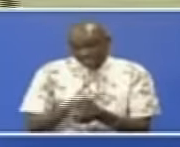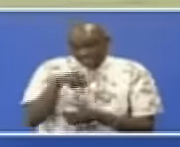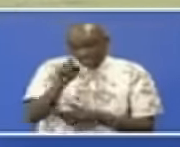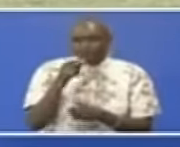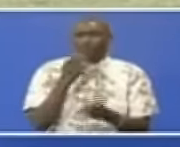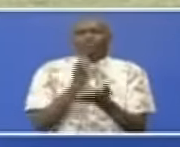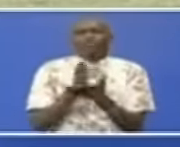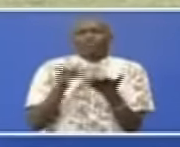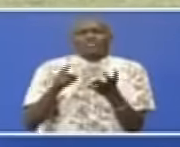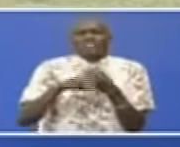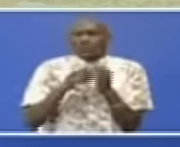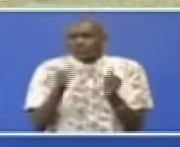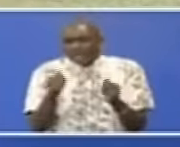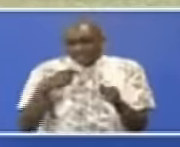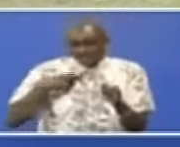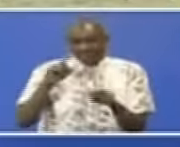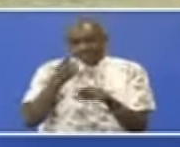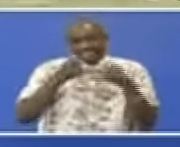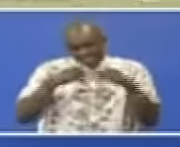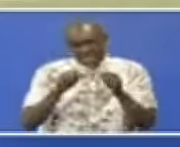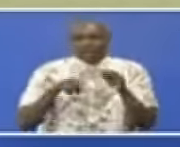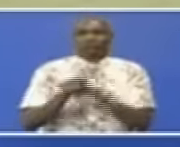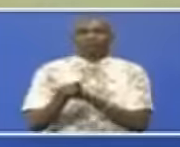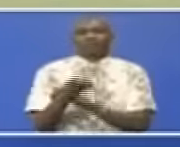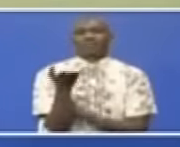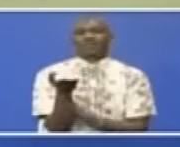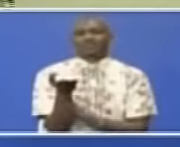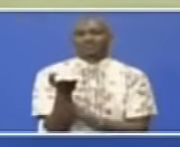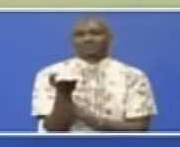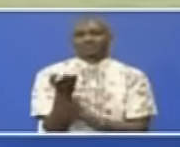Bunkers started brightly with the first try 4 minutes into the match.